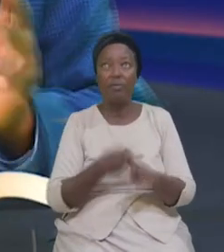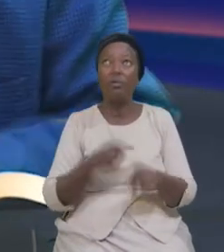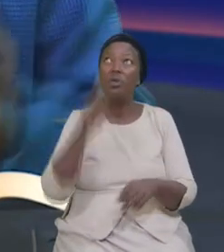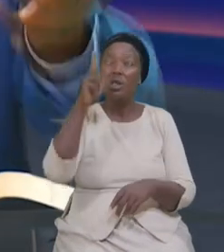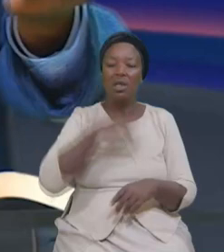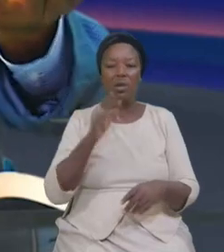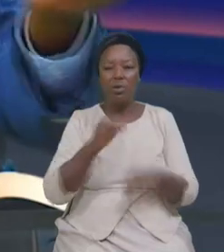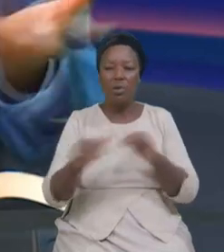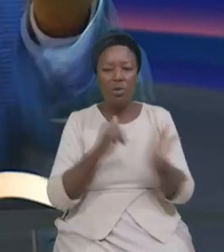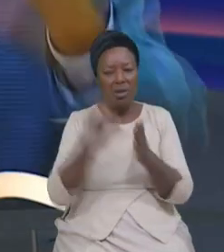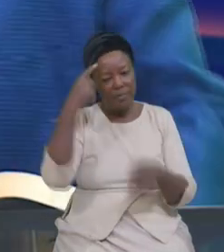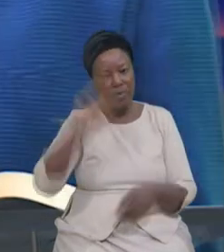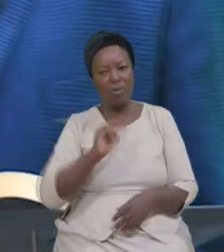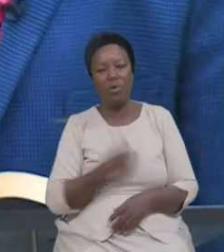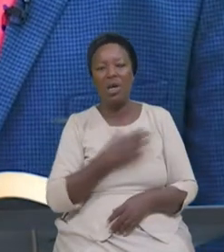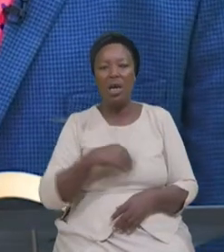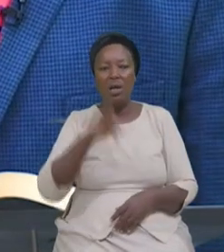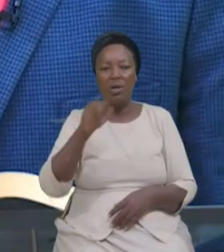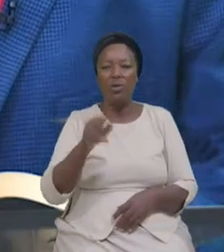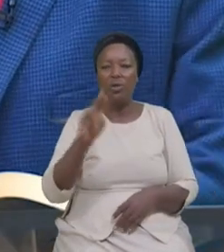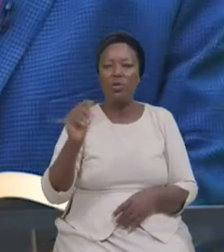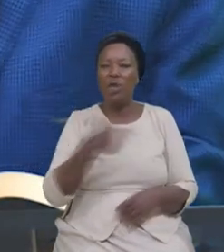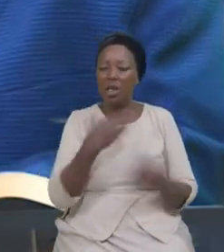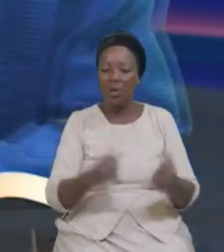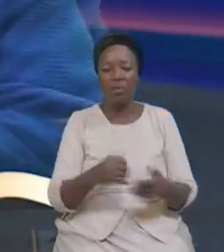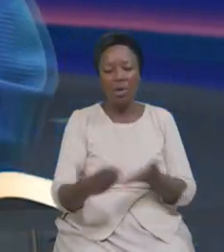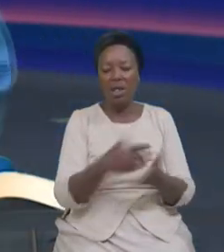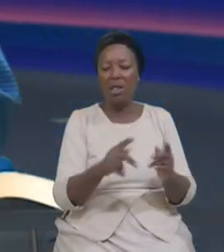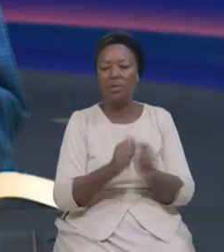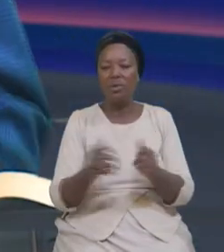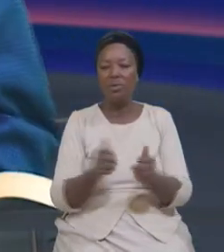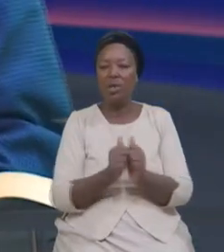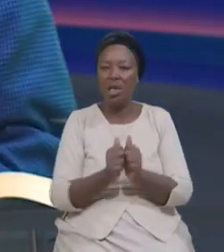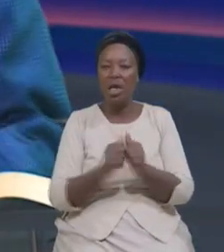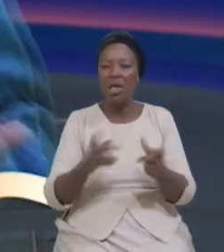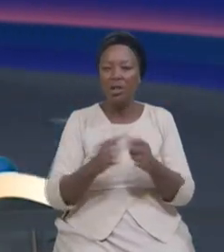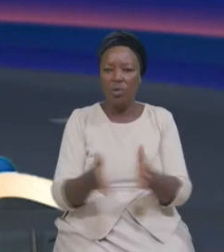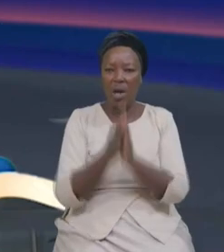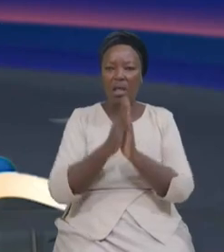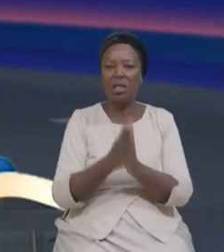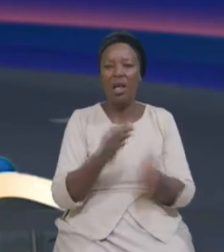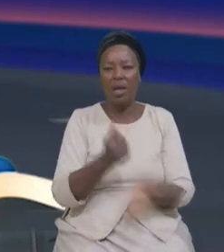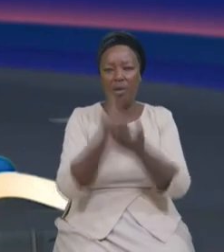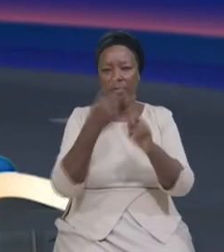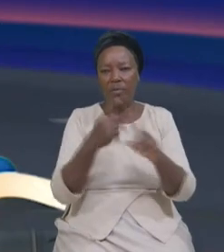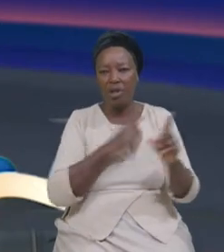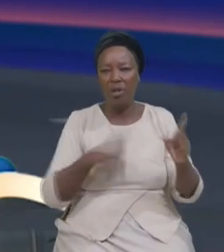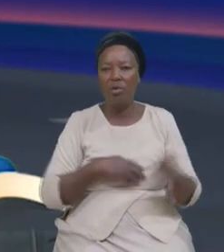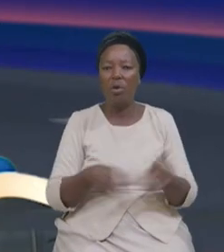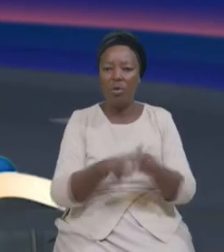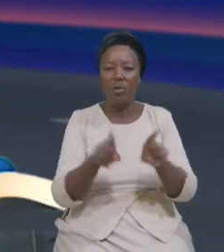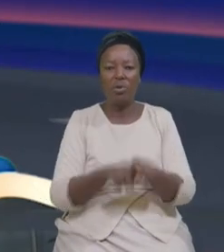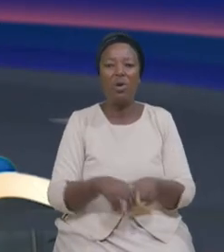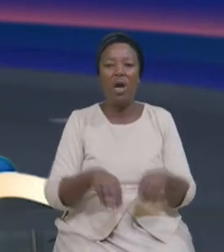will do for us. And Judah gathered themselves together to ask help of the Lord. Even out of all